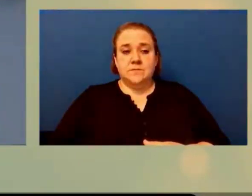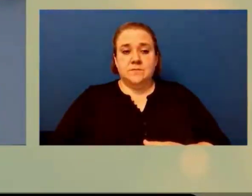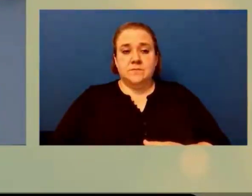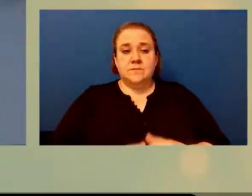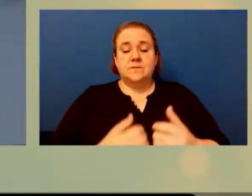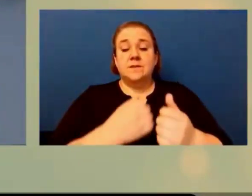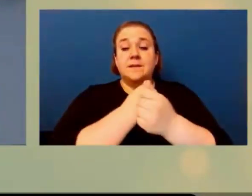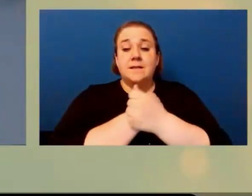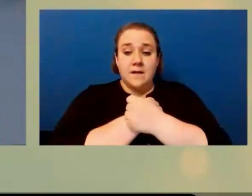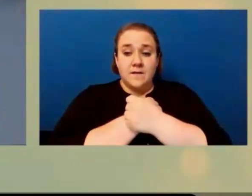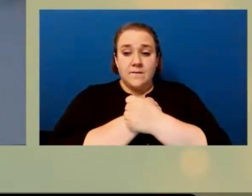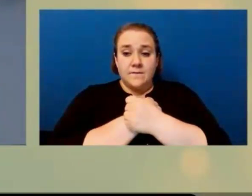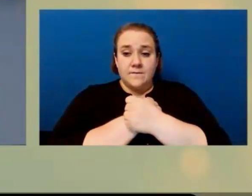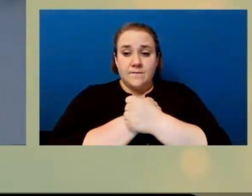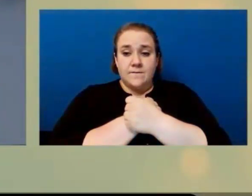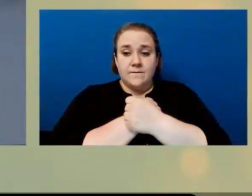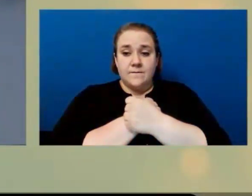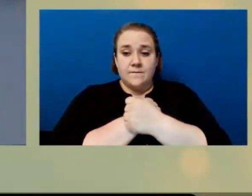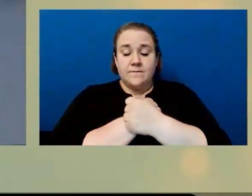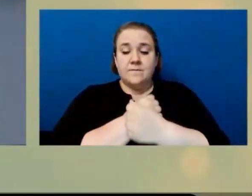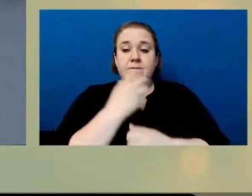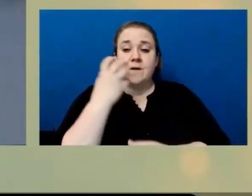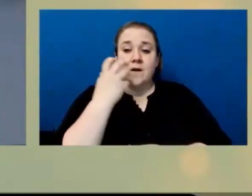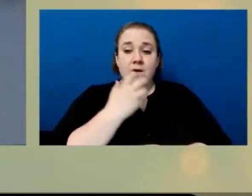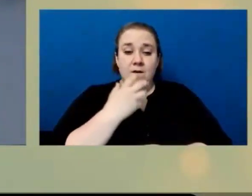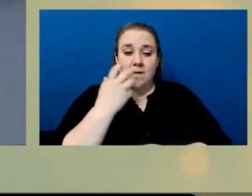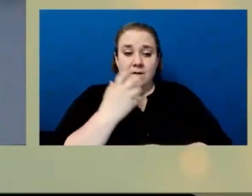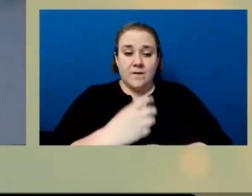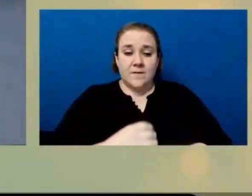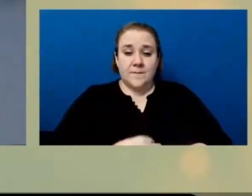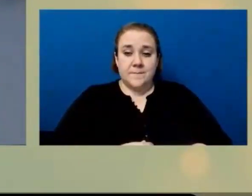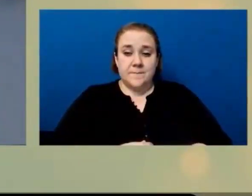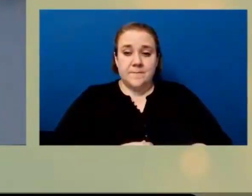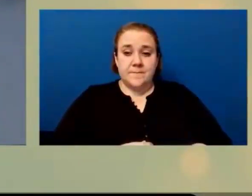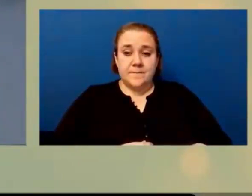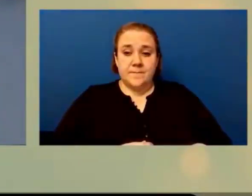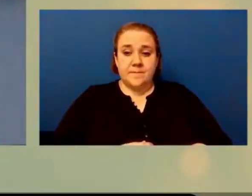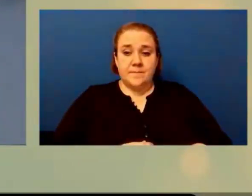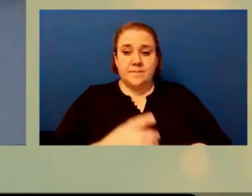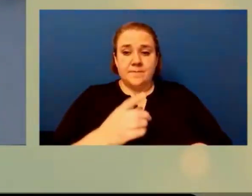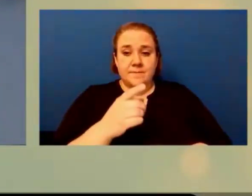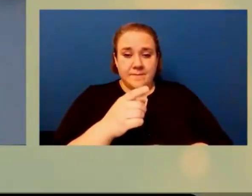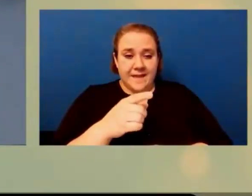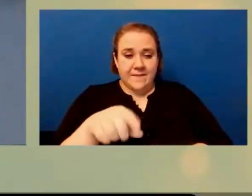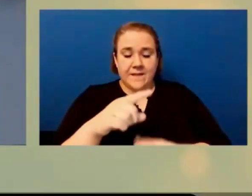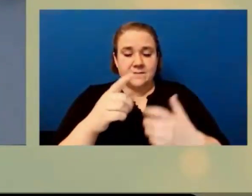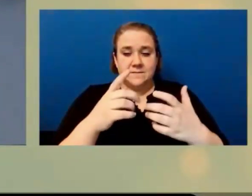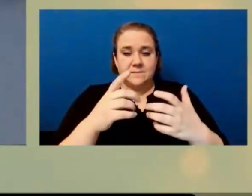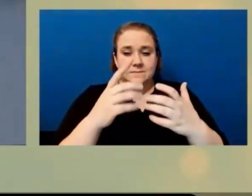In love, in awe at this creation,